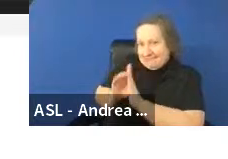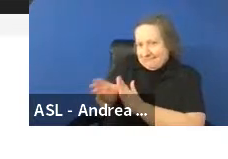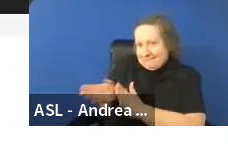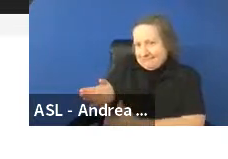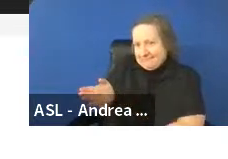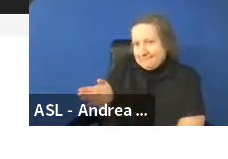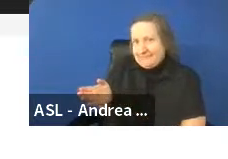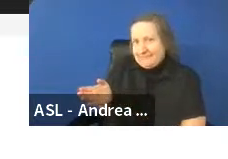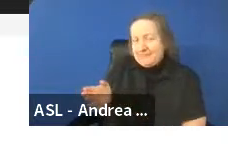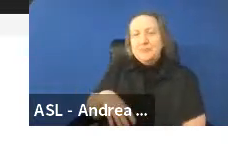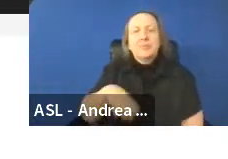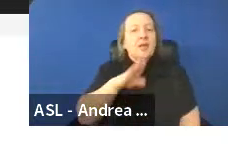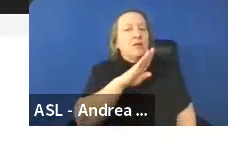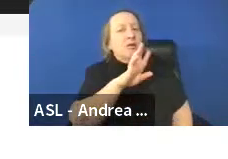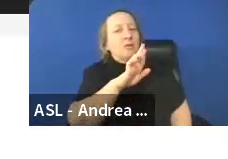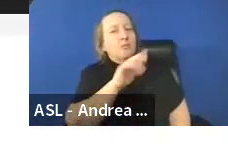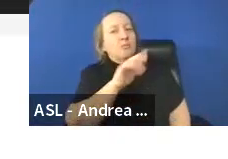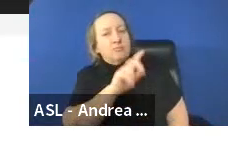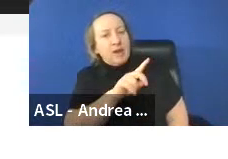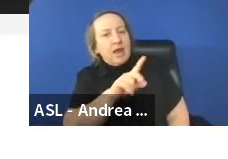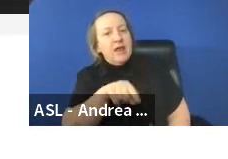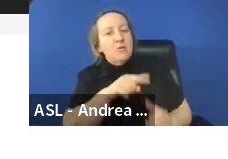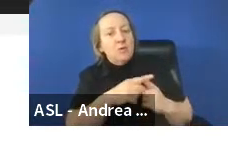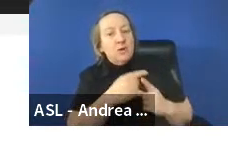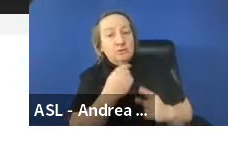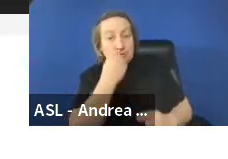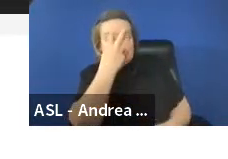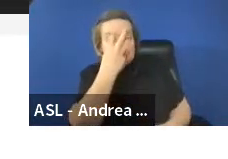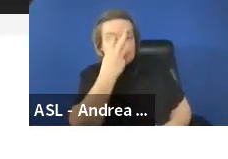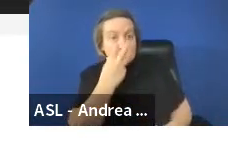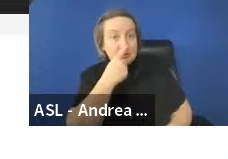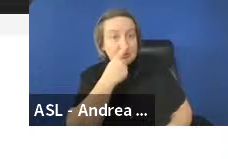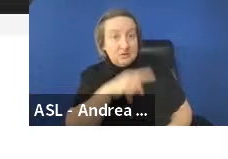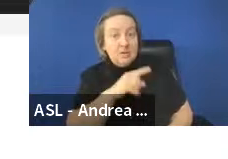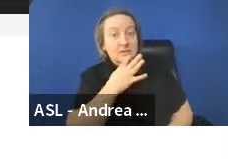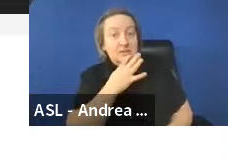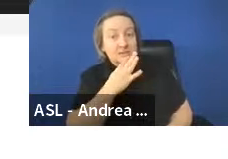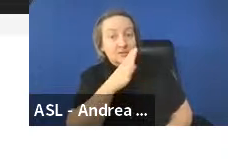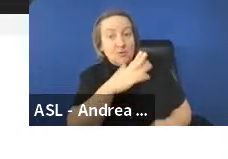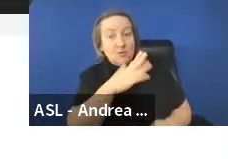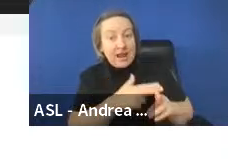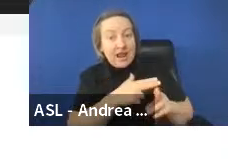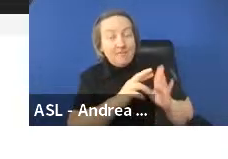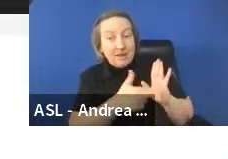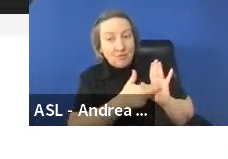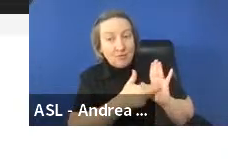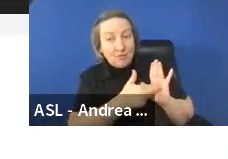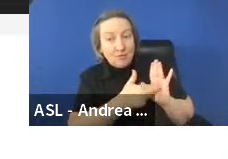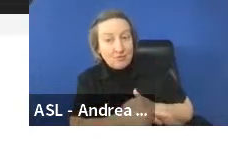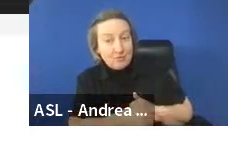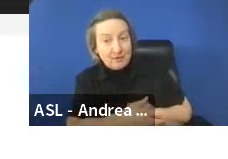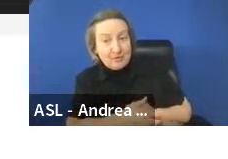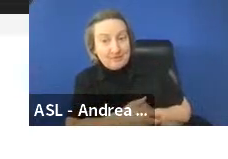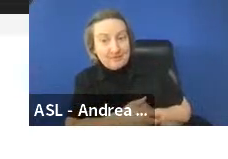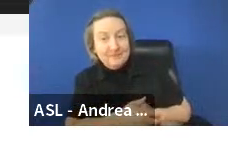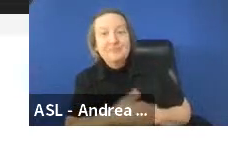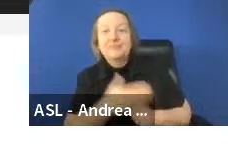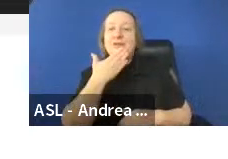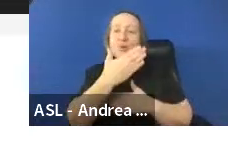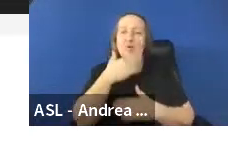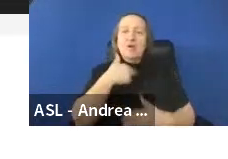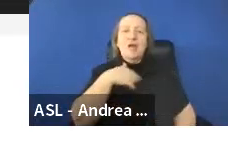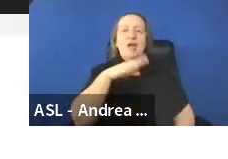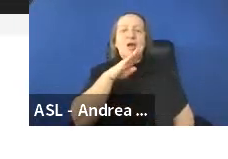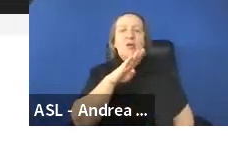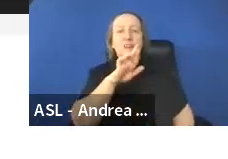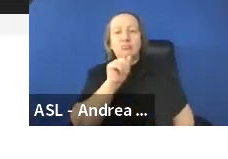And Brad, when you turn your camera on, could you please state your name and your role in the program? Hey, good morning. I'm Brad